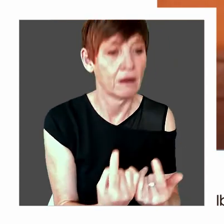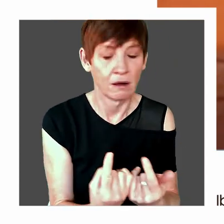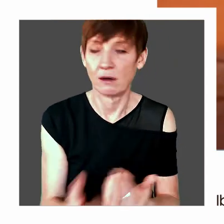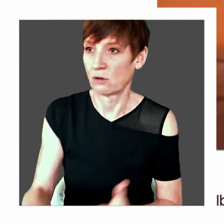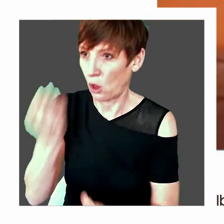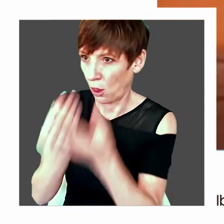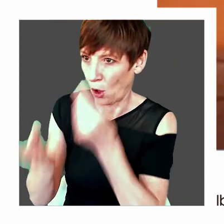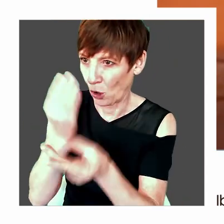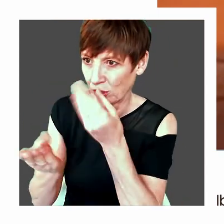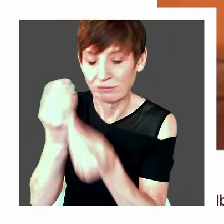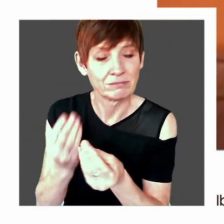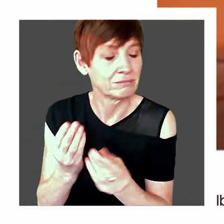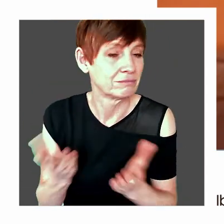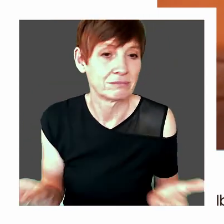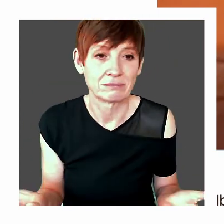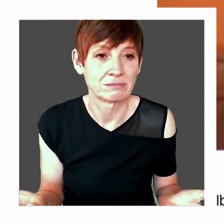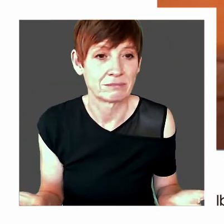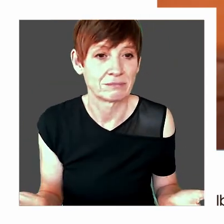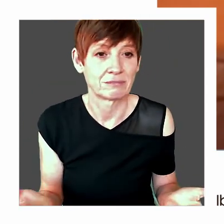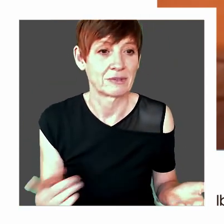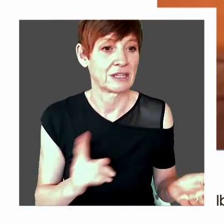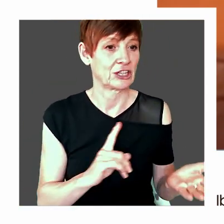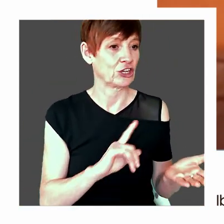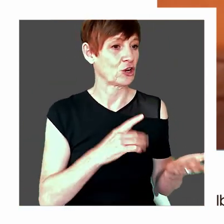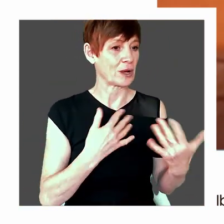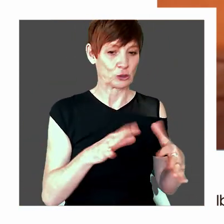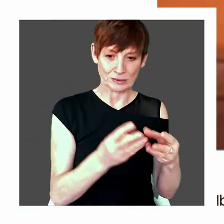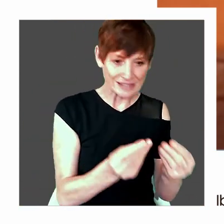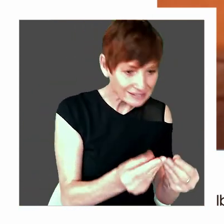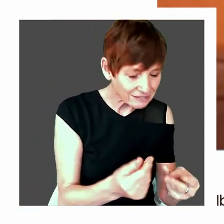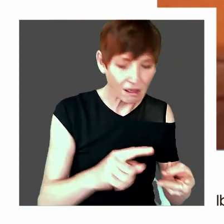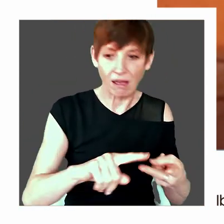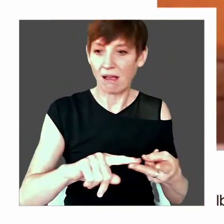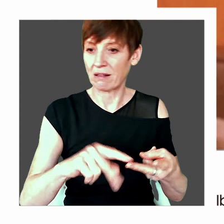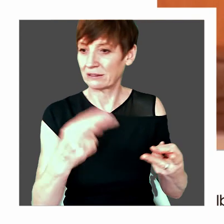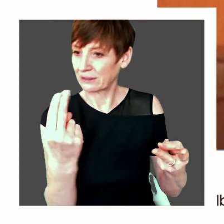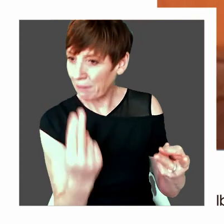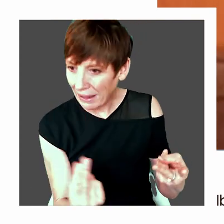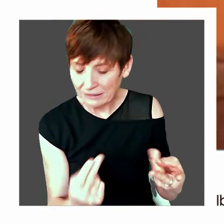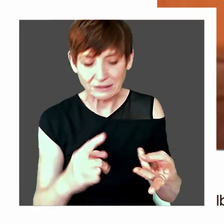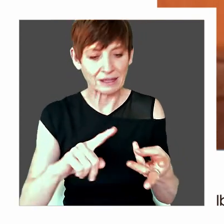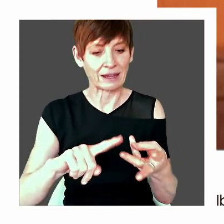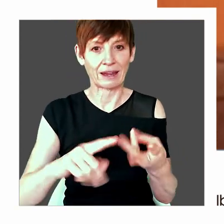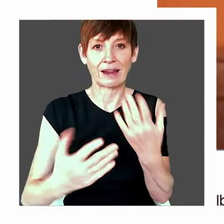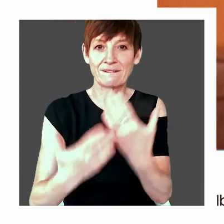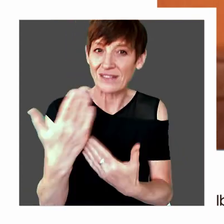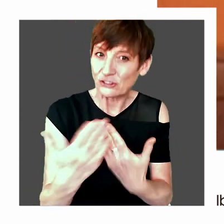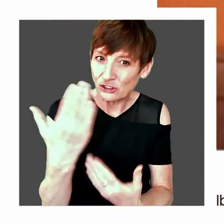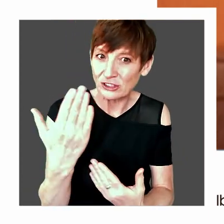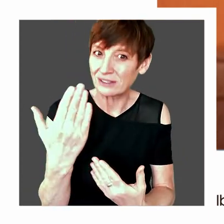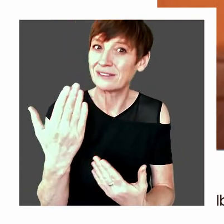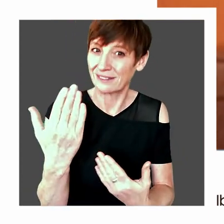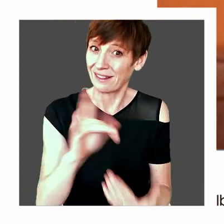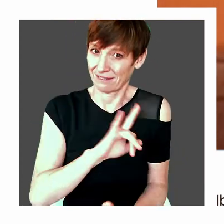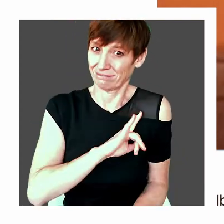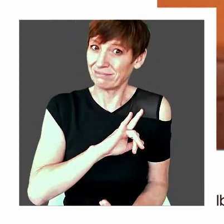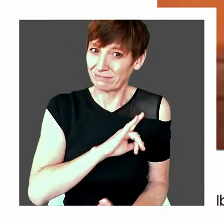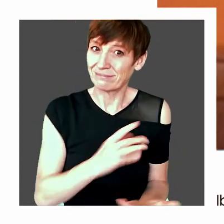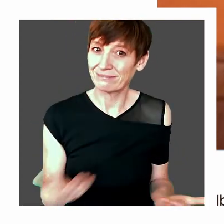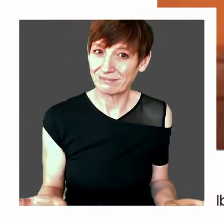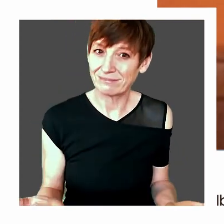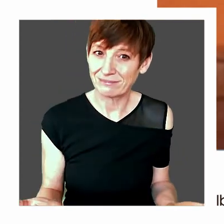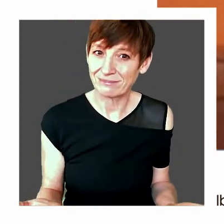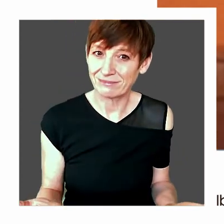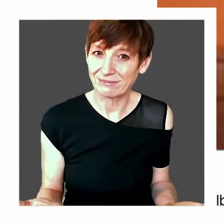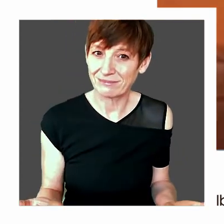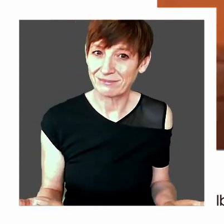like in the business I'm a text artist and then I do painting and then went into fashion and things like that. But